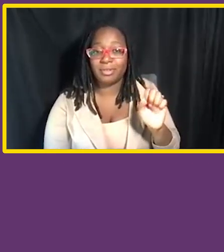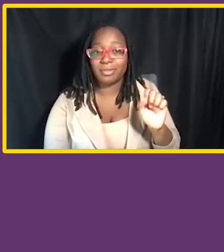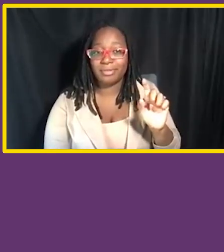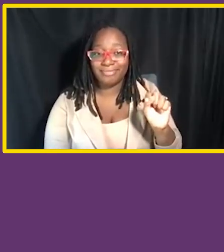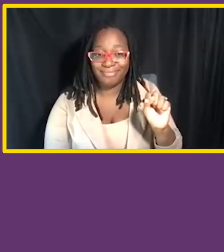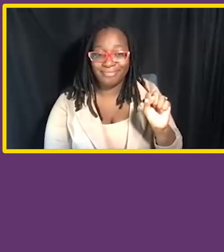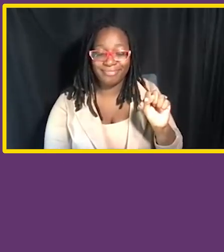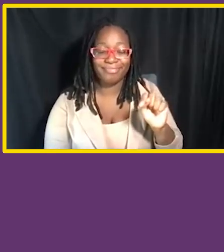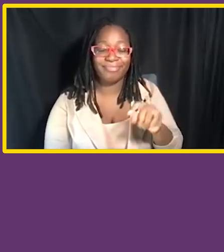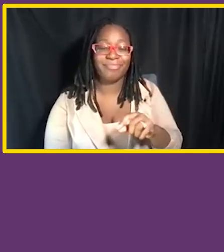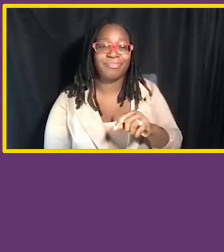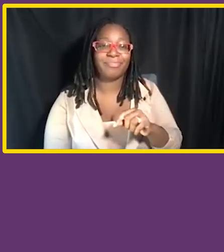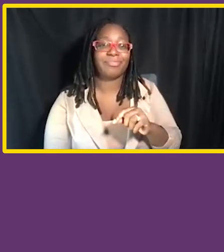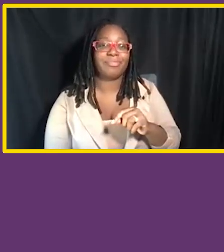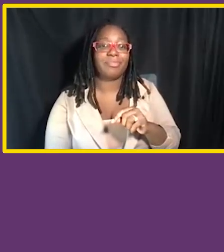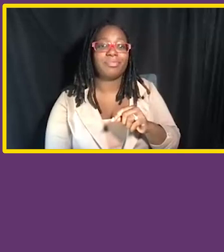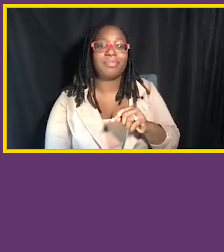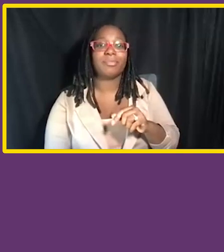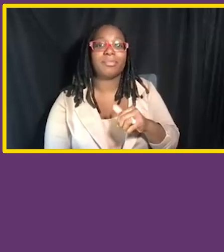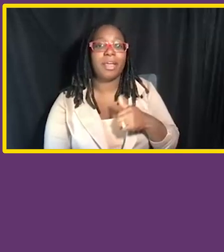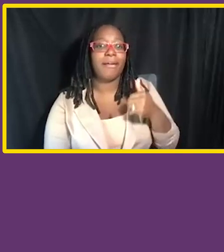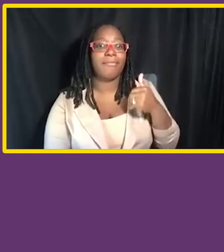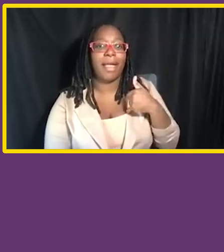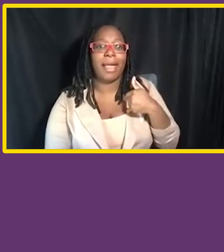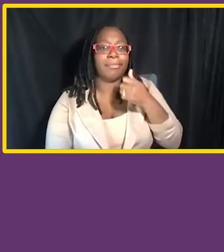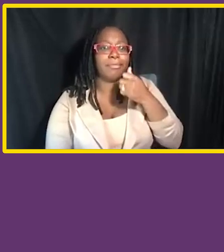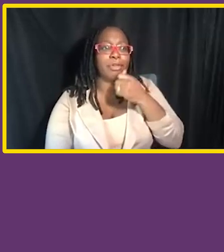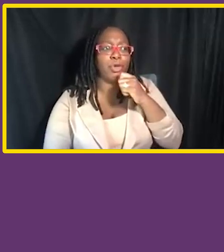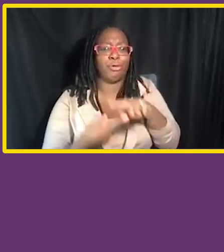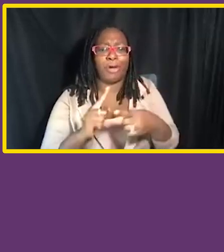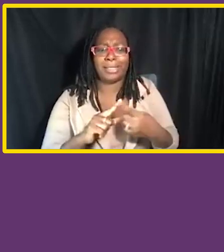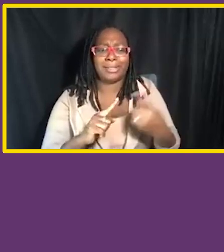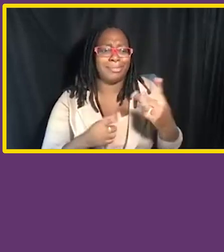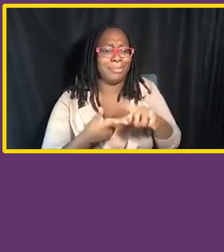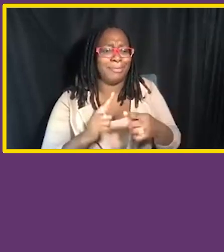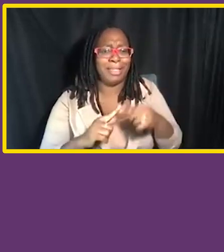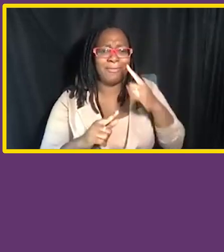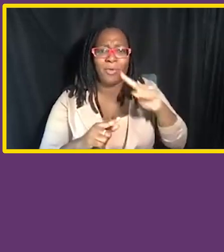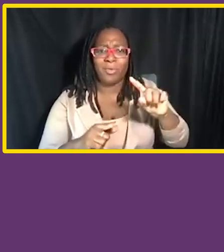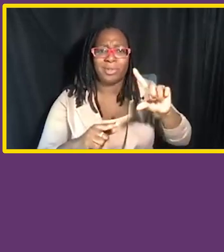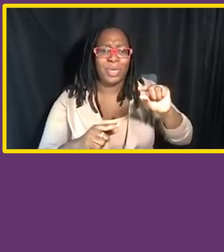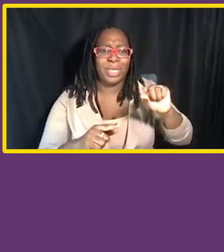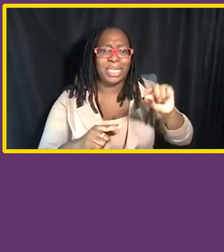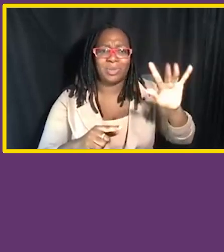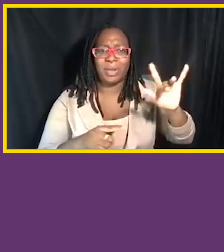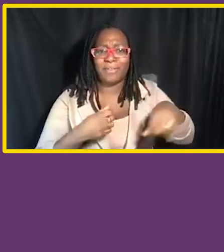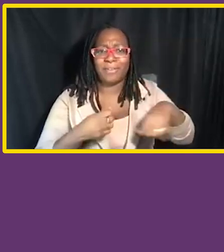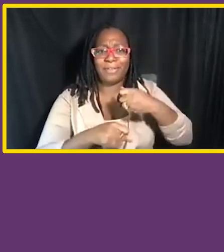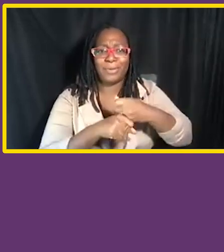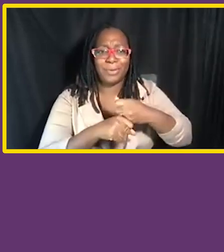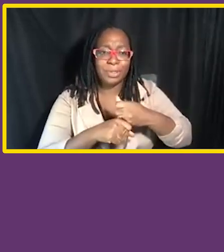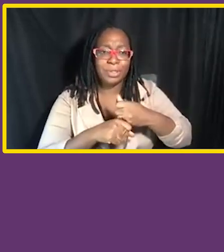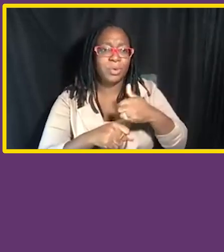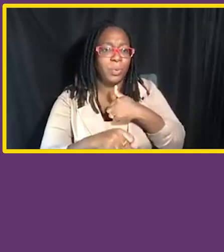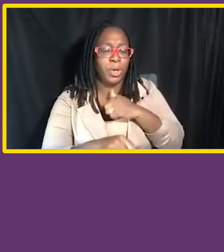For my girlfriends that I've had for, 20, 25 plus years, where we're working across race, it can